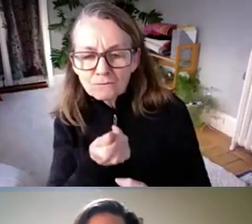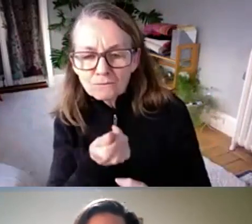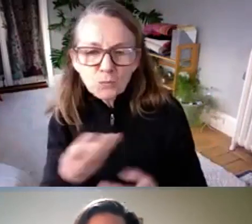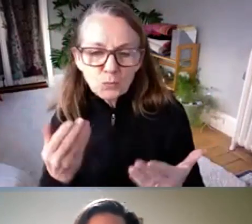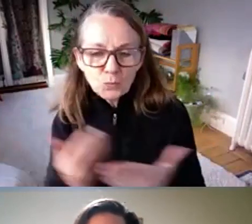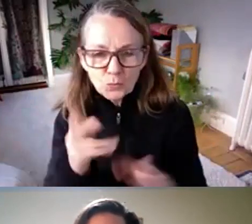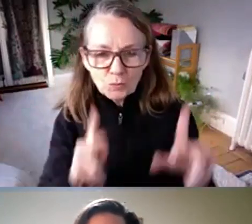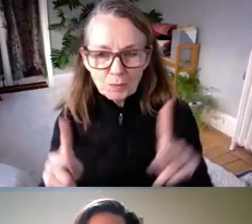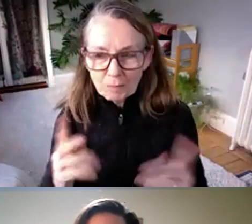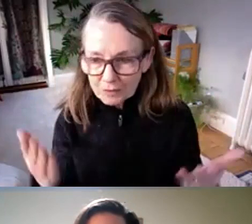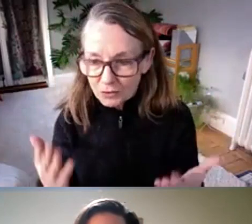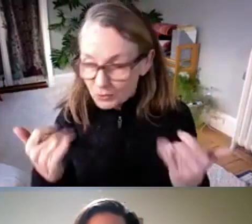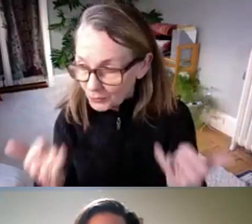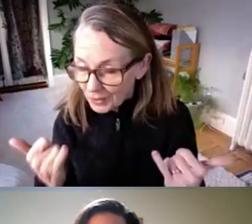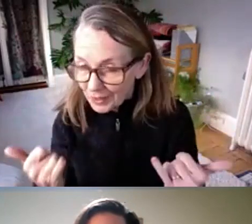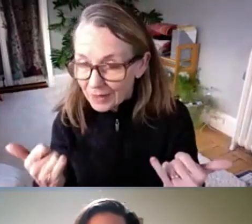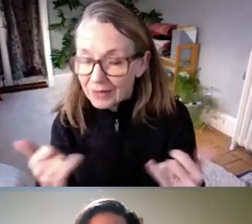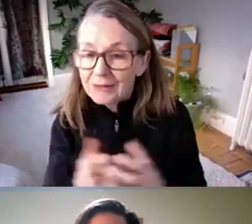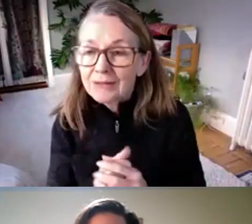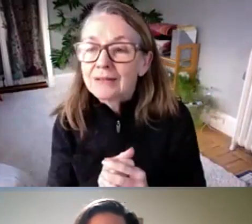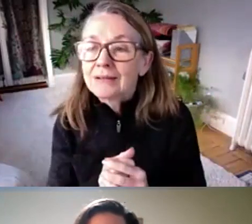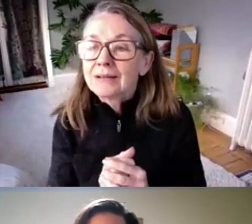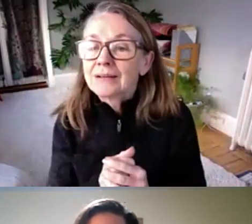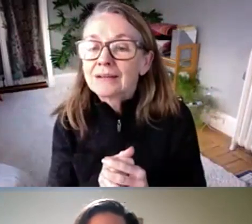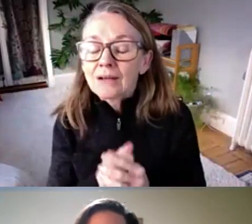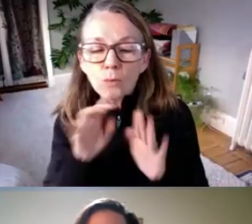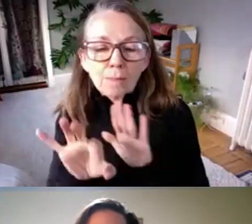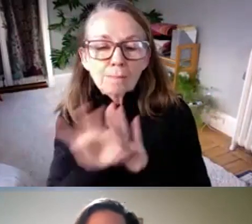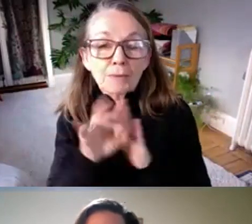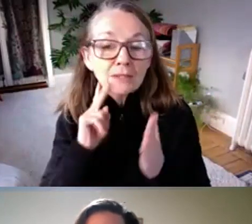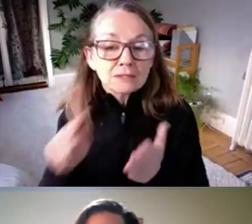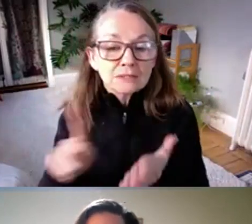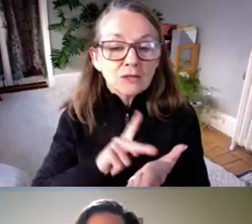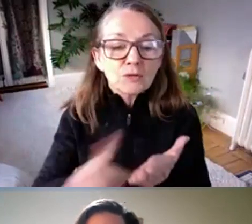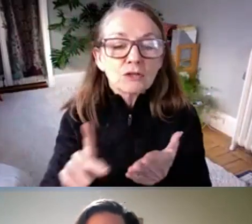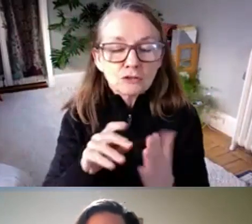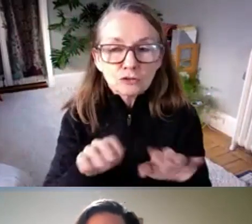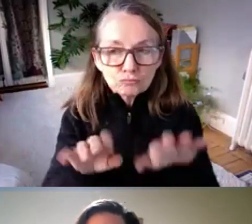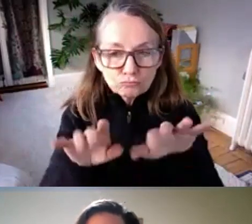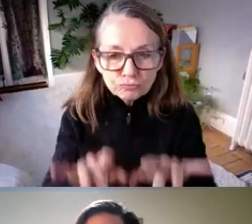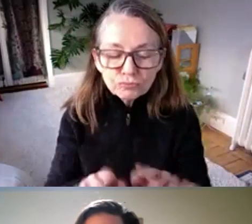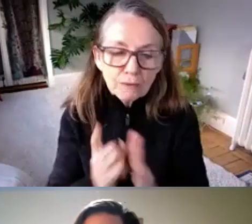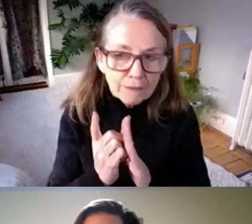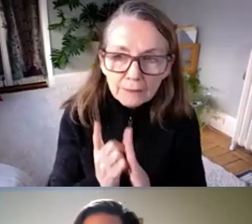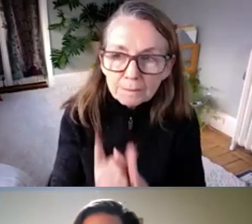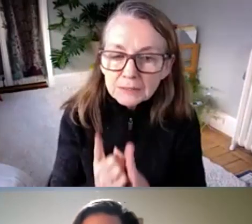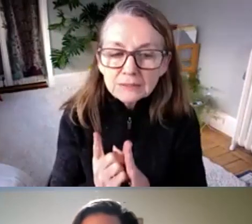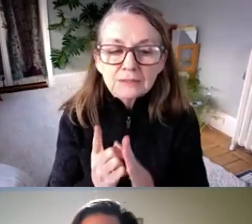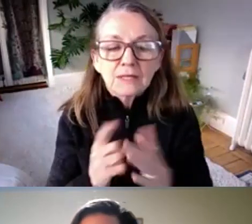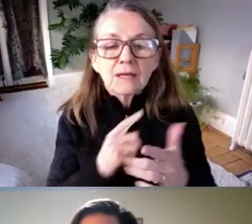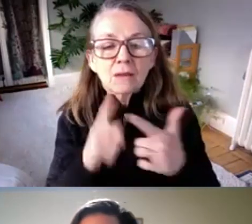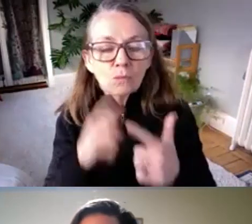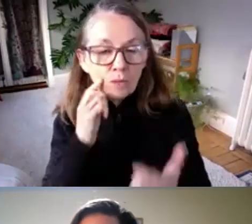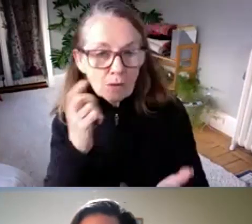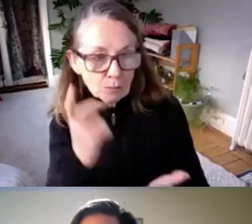today. Then we're going to appoint a secretary to record the meeting minute. And then we're going